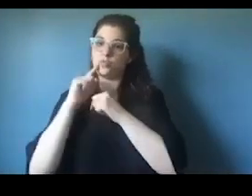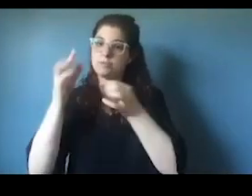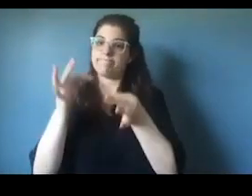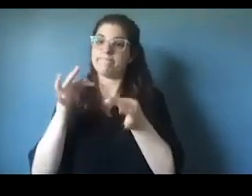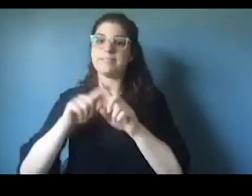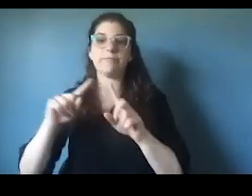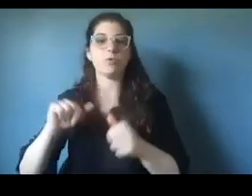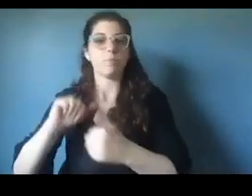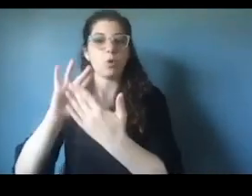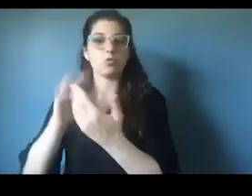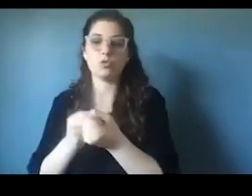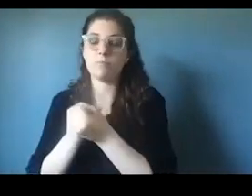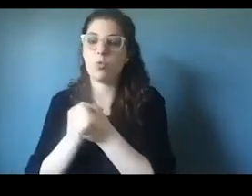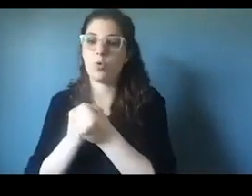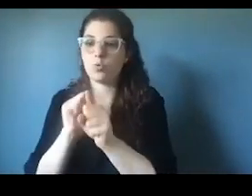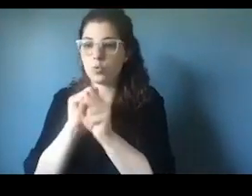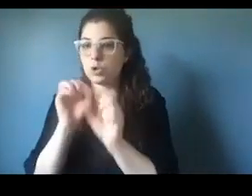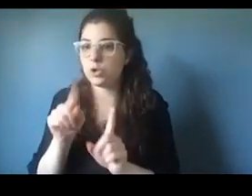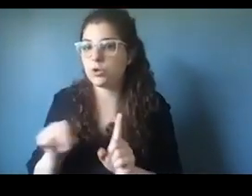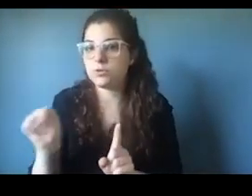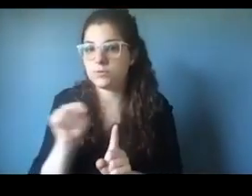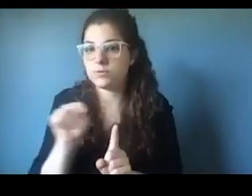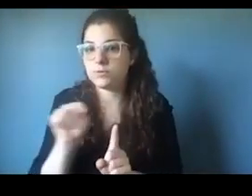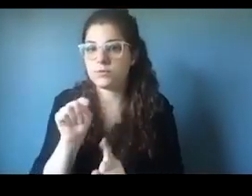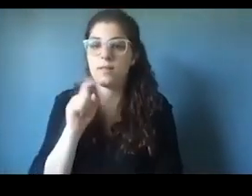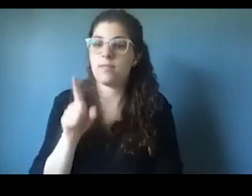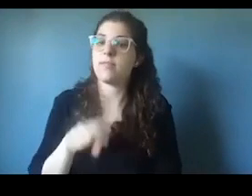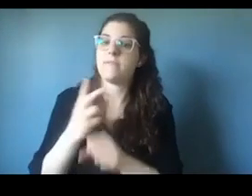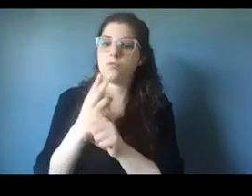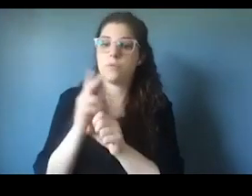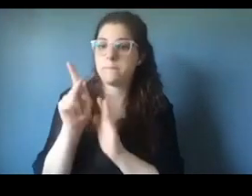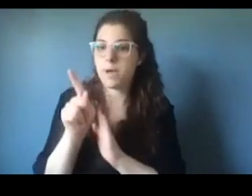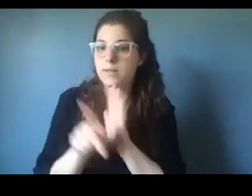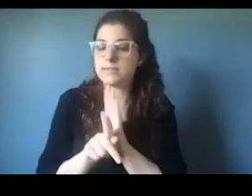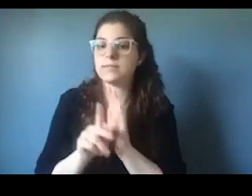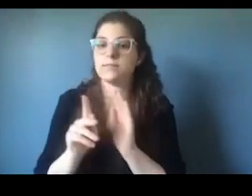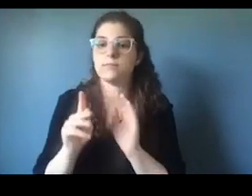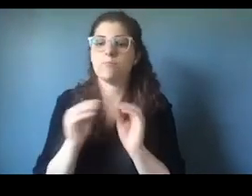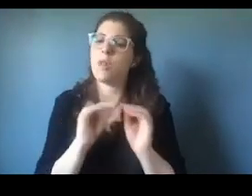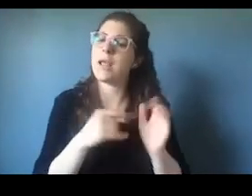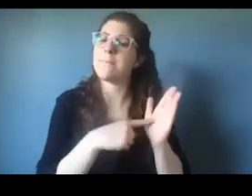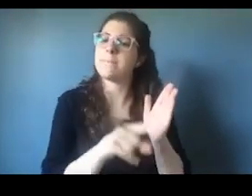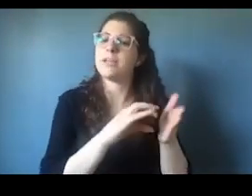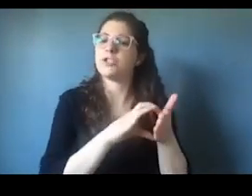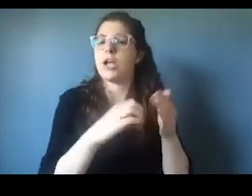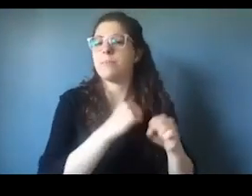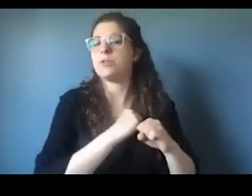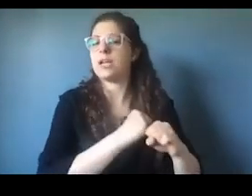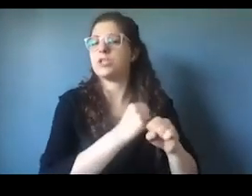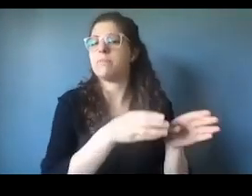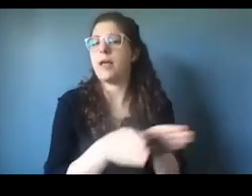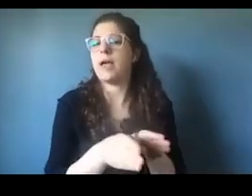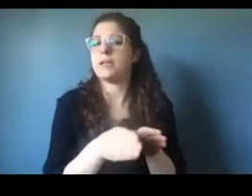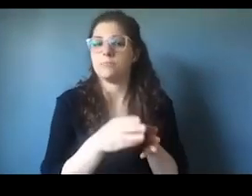to support workers and have used policies much more like the Paycheck Protection Plan to subsidize